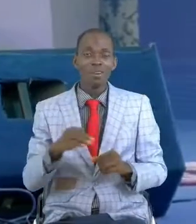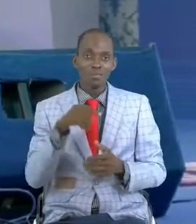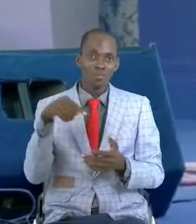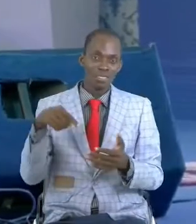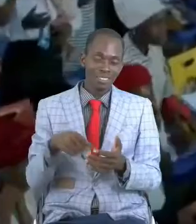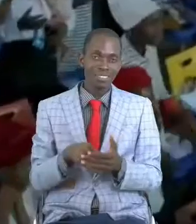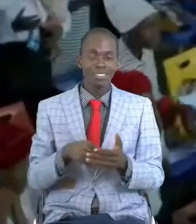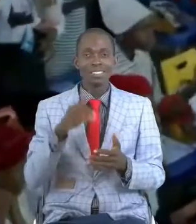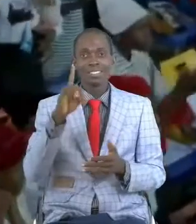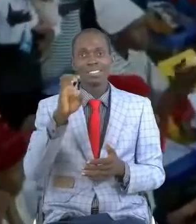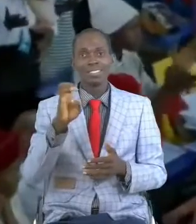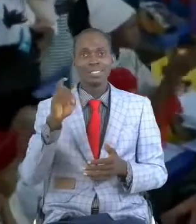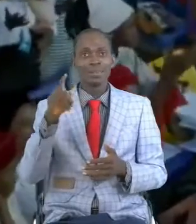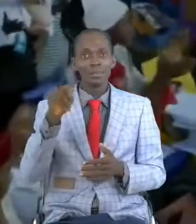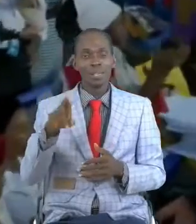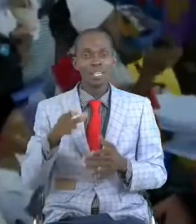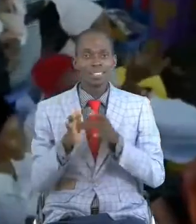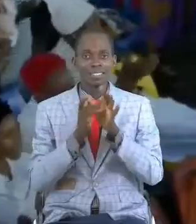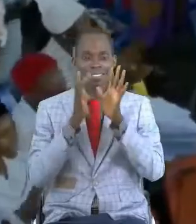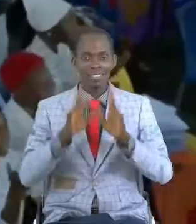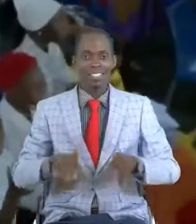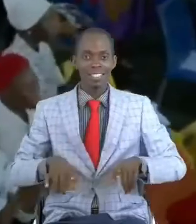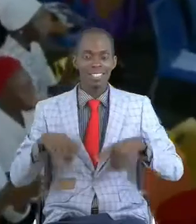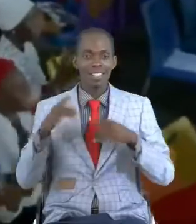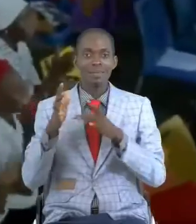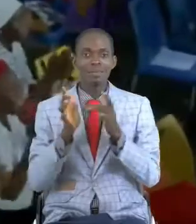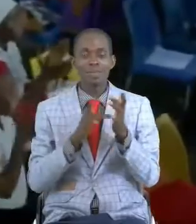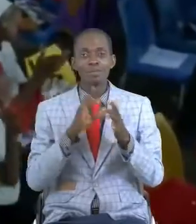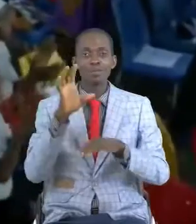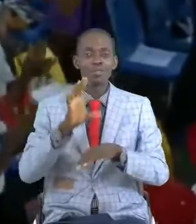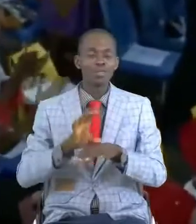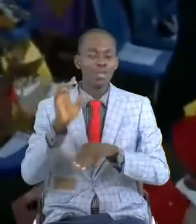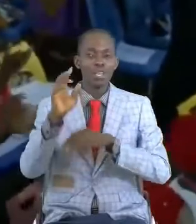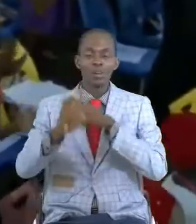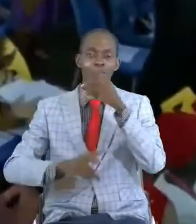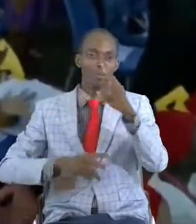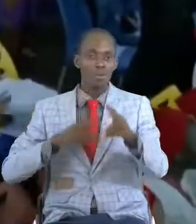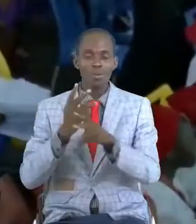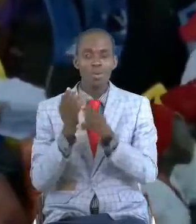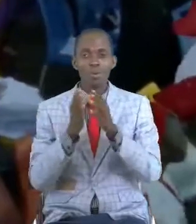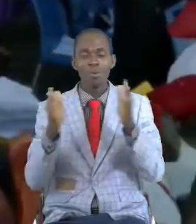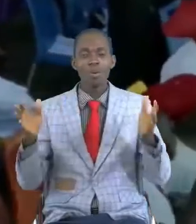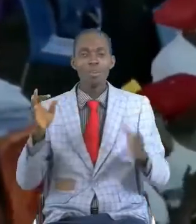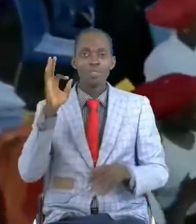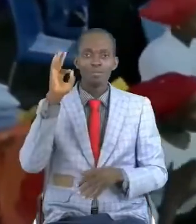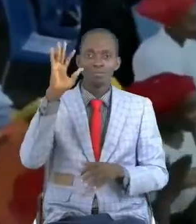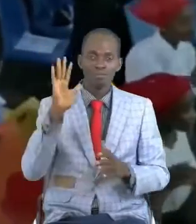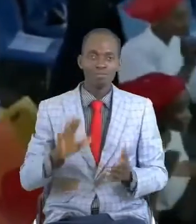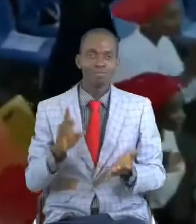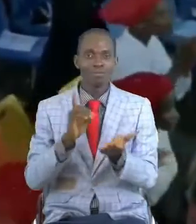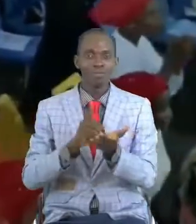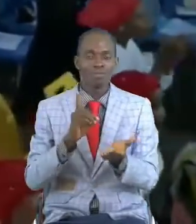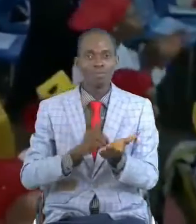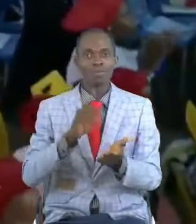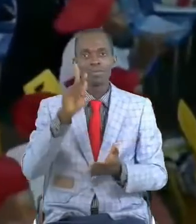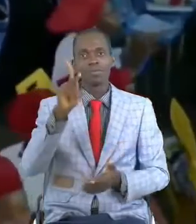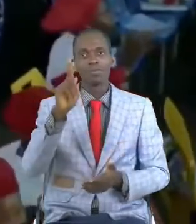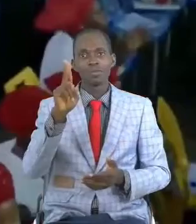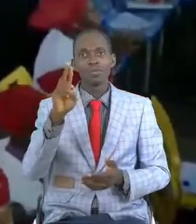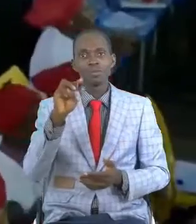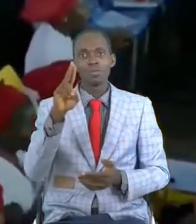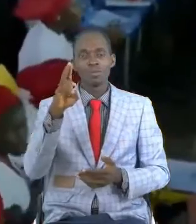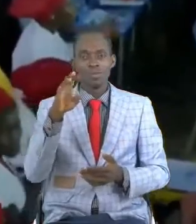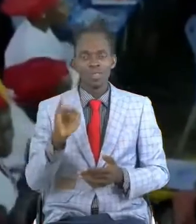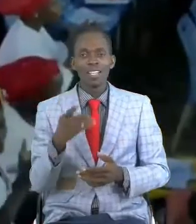Church Worldwide, Pastor Dr. W.F. Kumuyi, the Defender of the